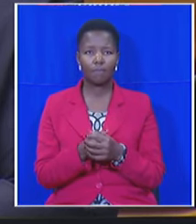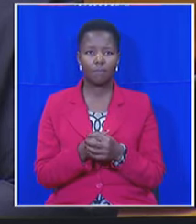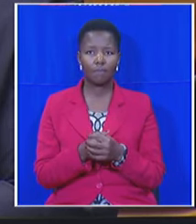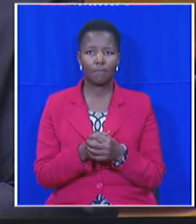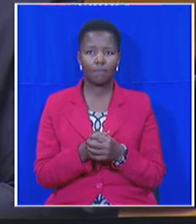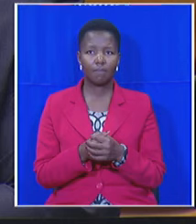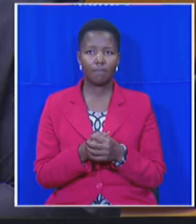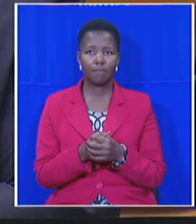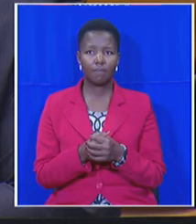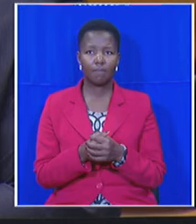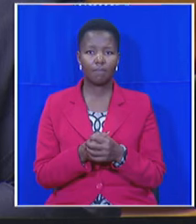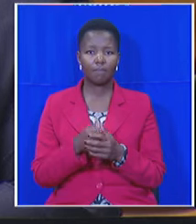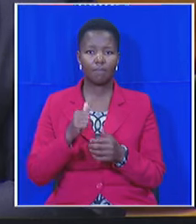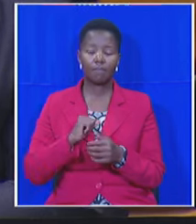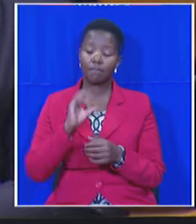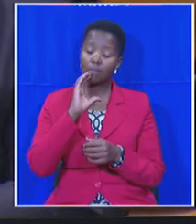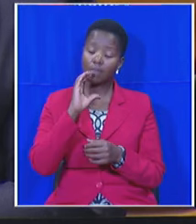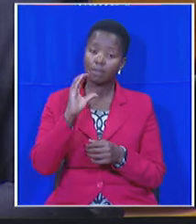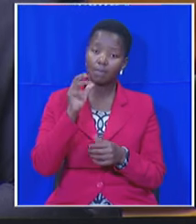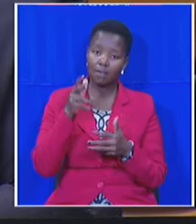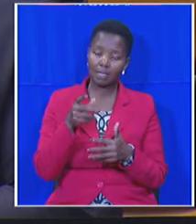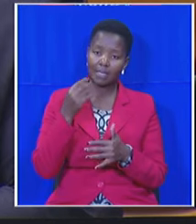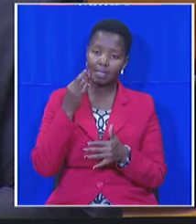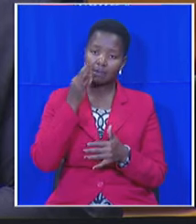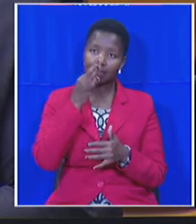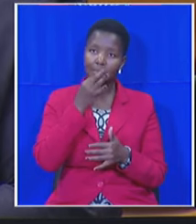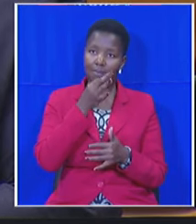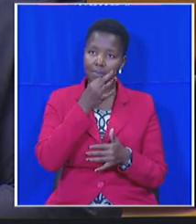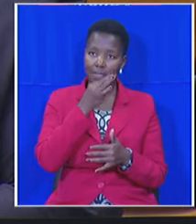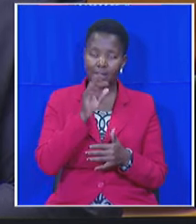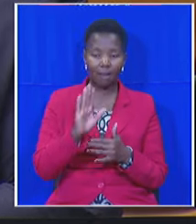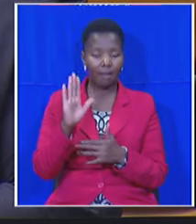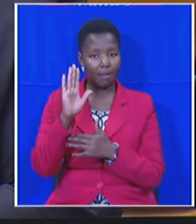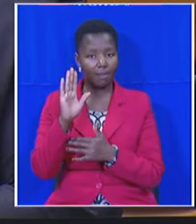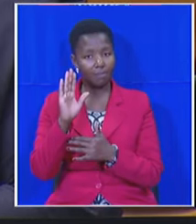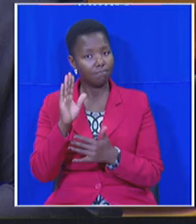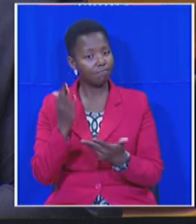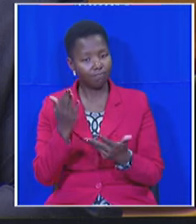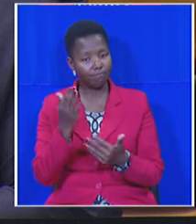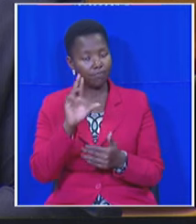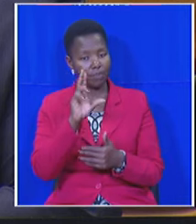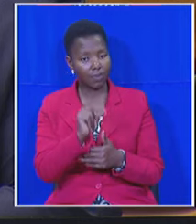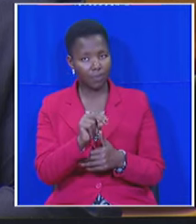I now put the question. Those in favor will say aye. And those